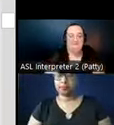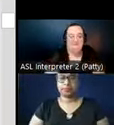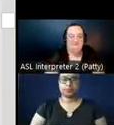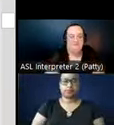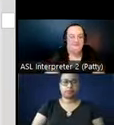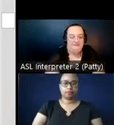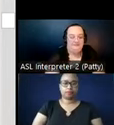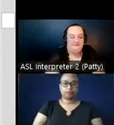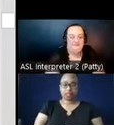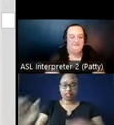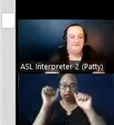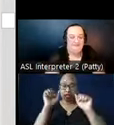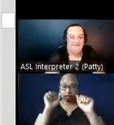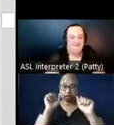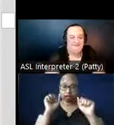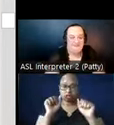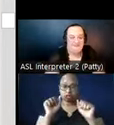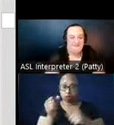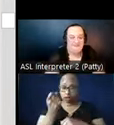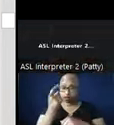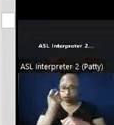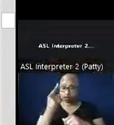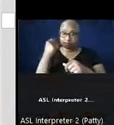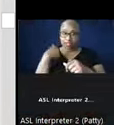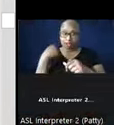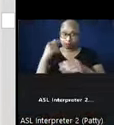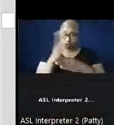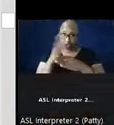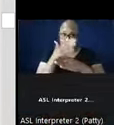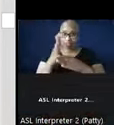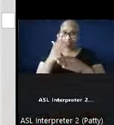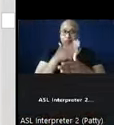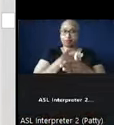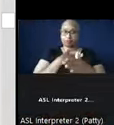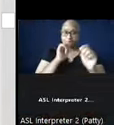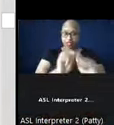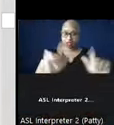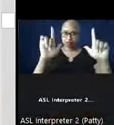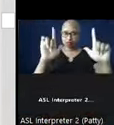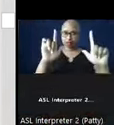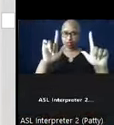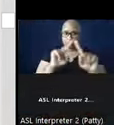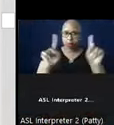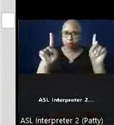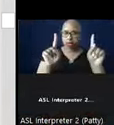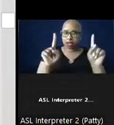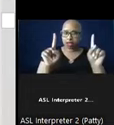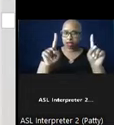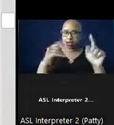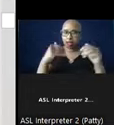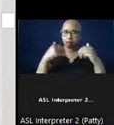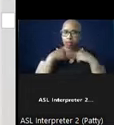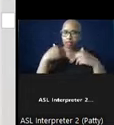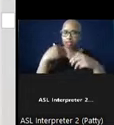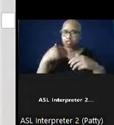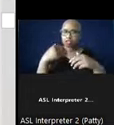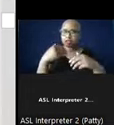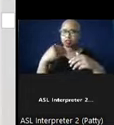you just confirm? I think I'm sharing my screen, but I think I'm having trouble with kind of the full